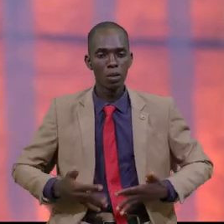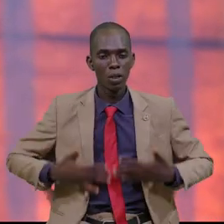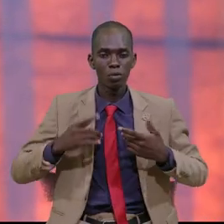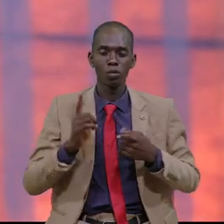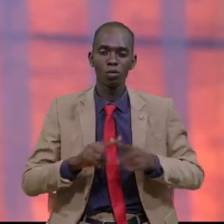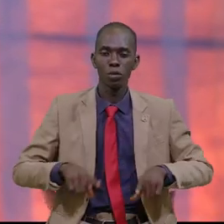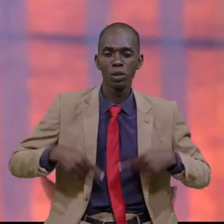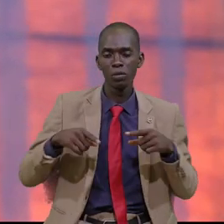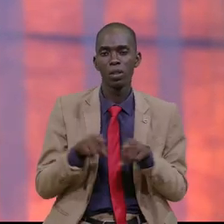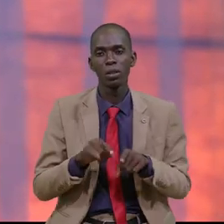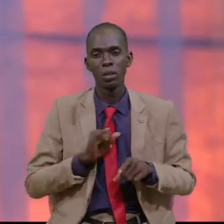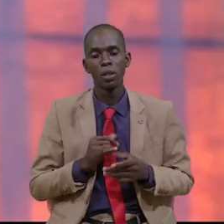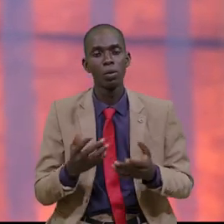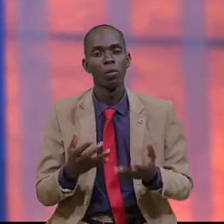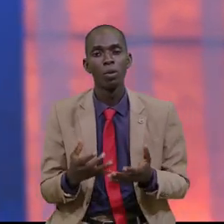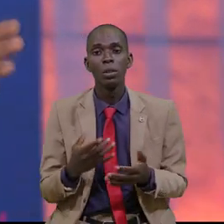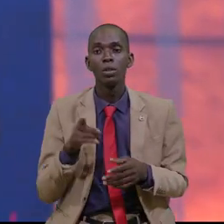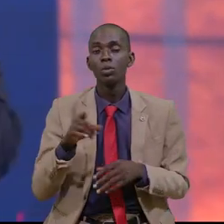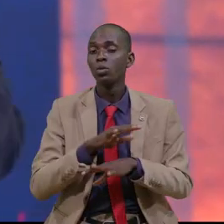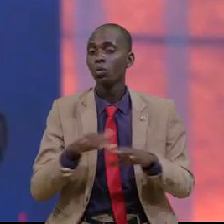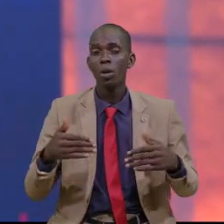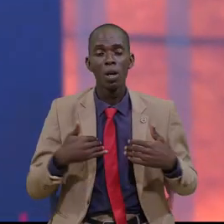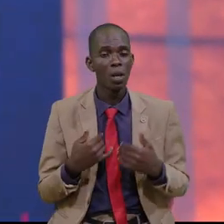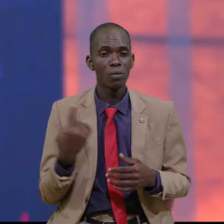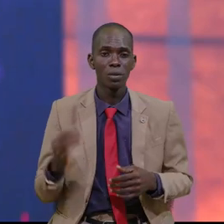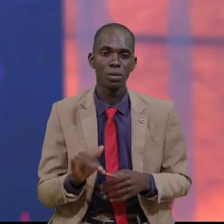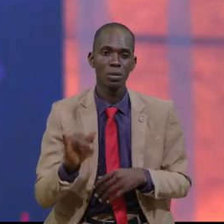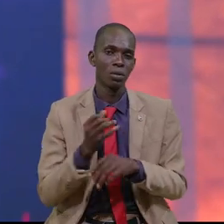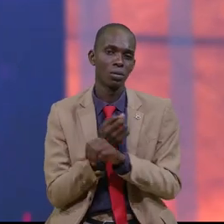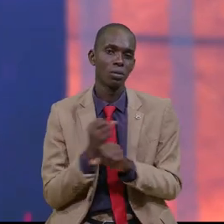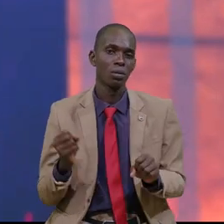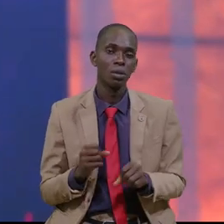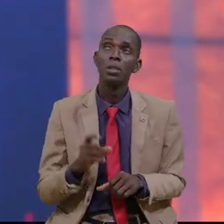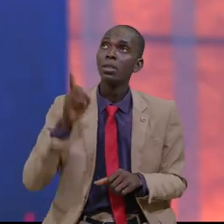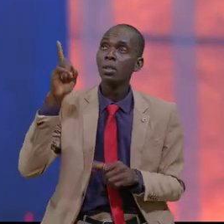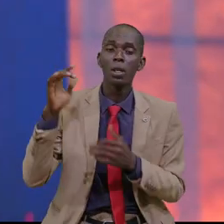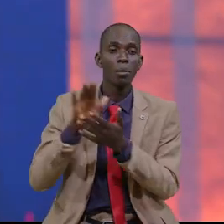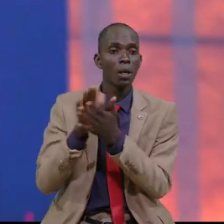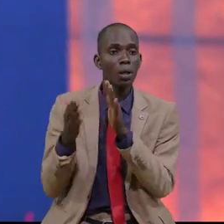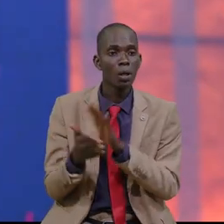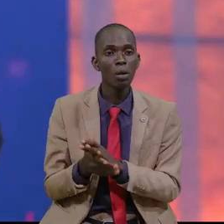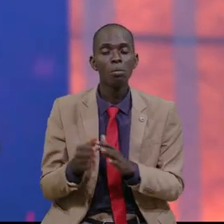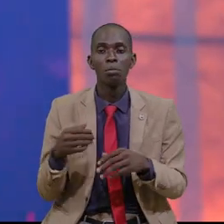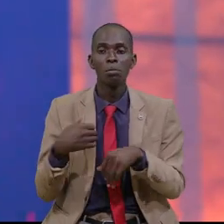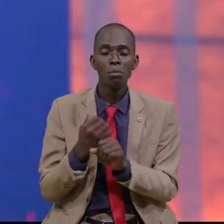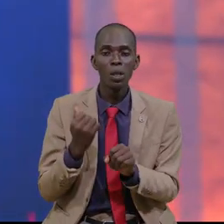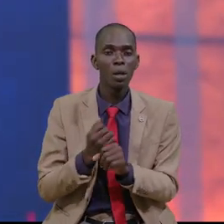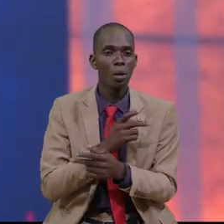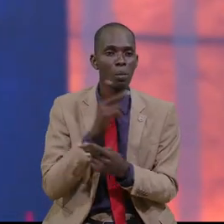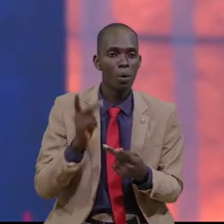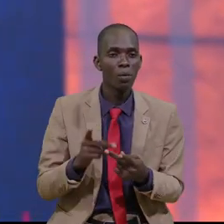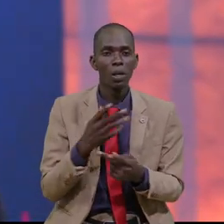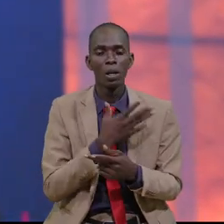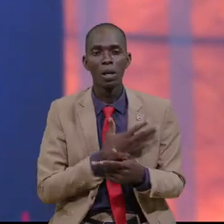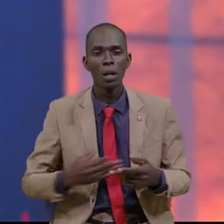have eternal salvation. They drop by the way. He has become, he's made perfect, and he became the author of